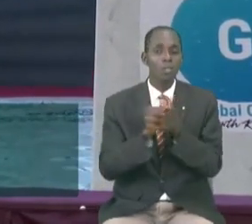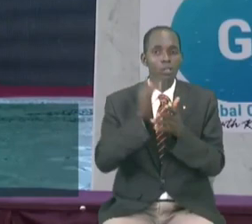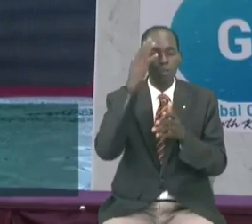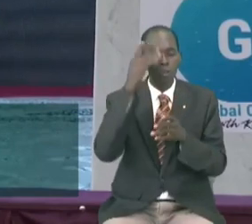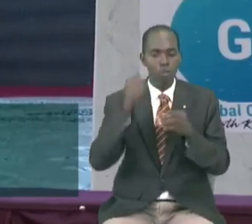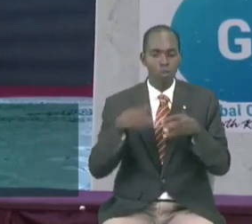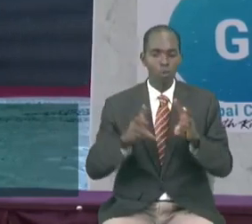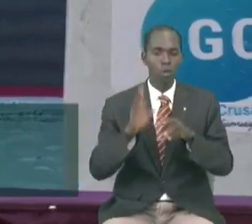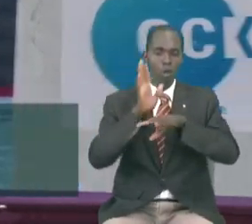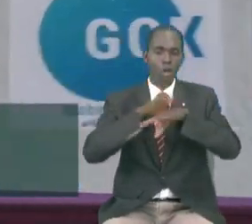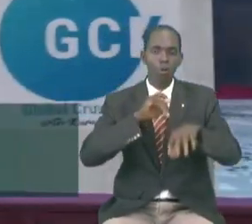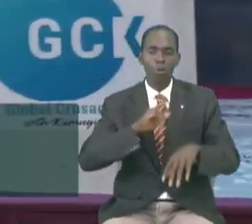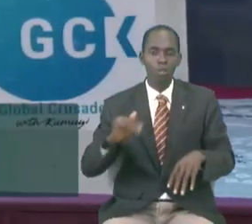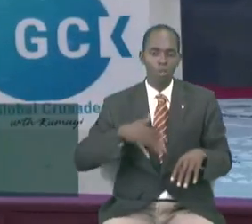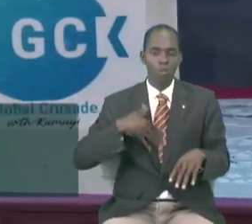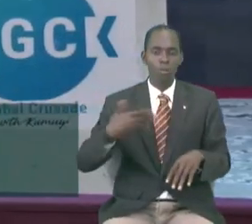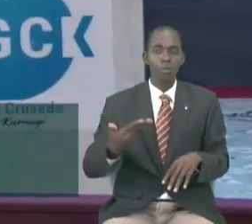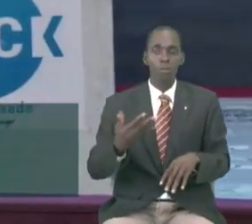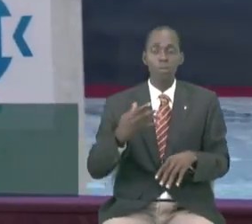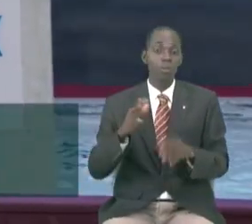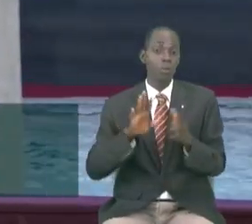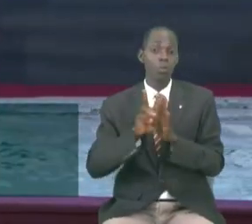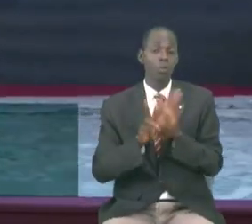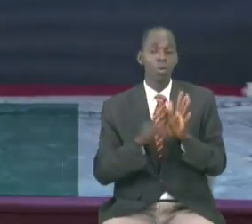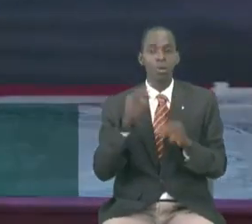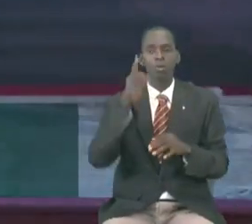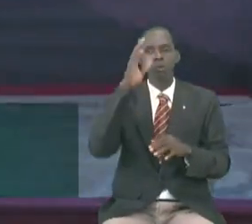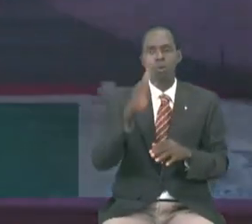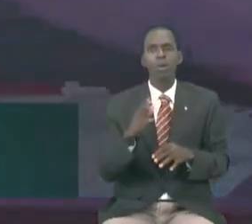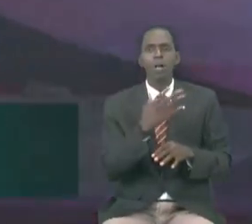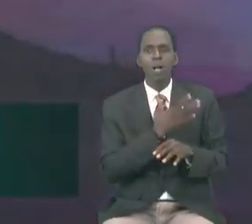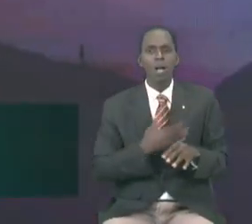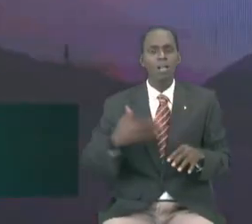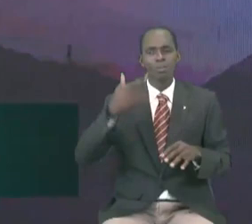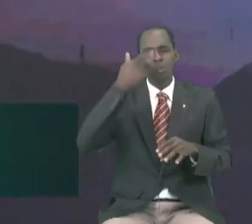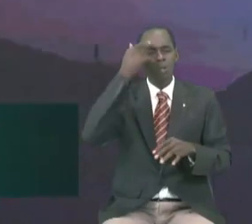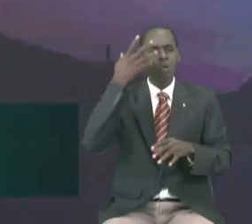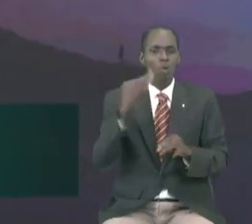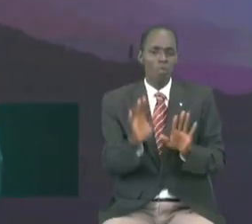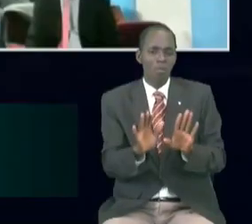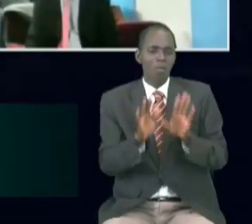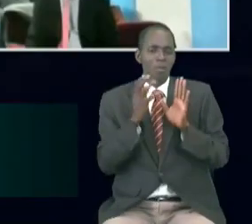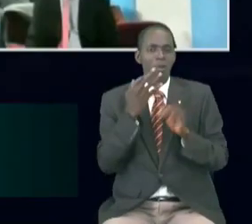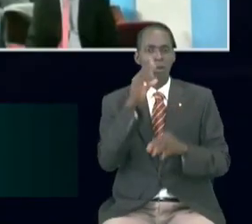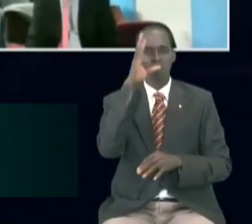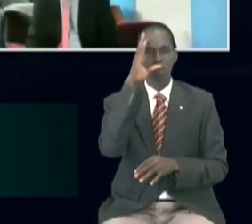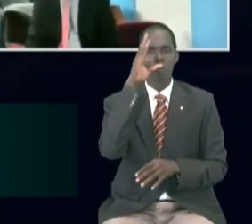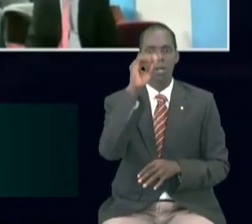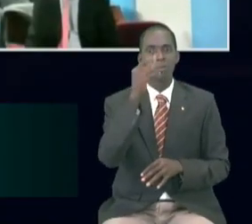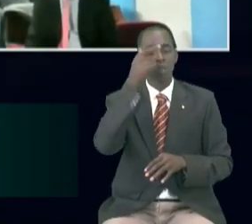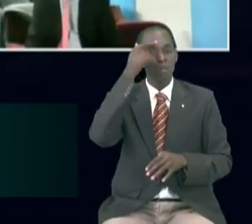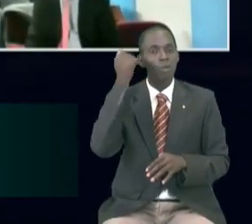and because they want the favor of man, they go in the opposite direction like Jonah.